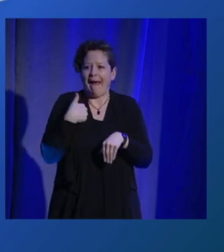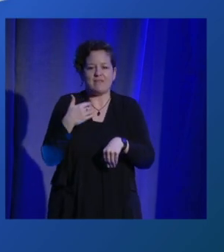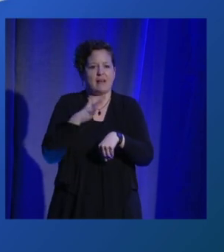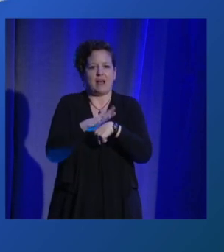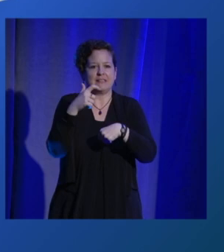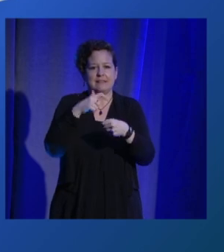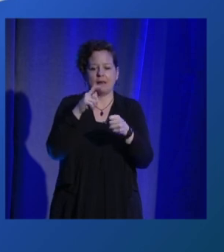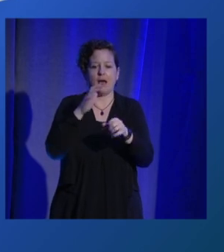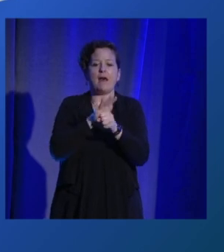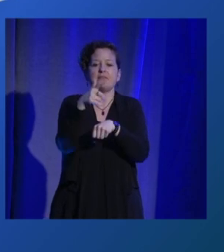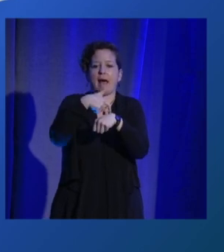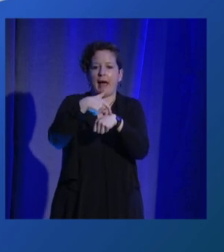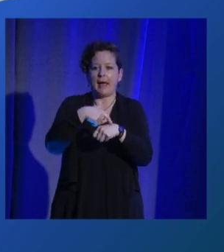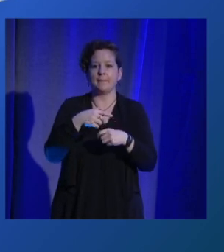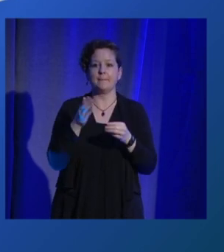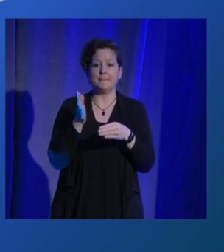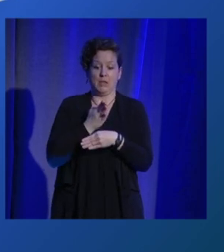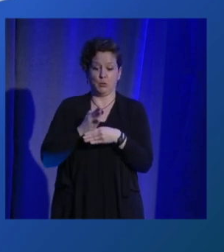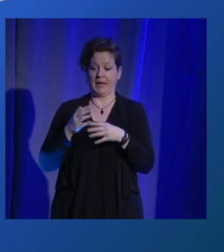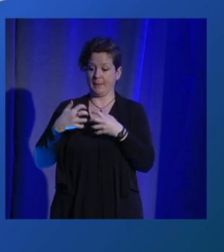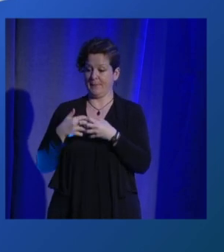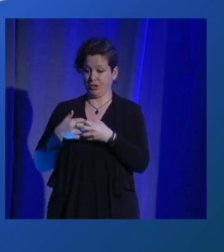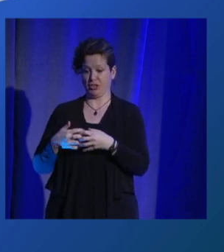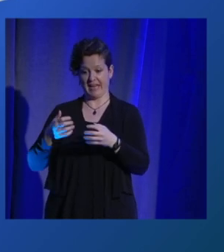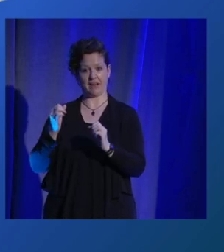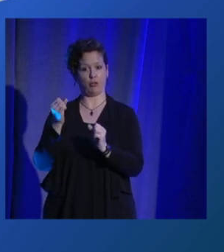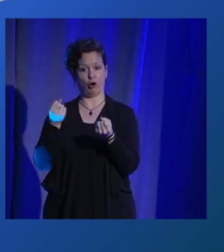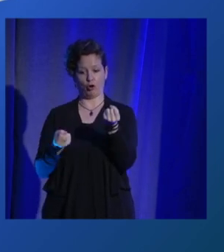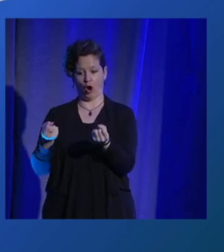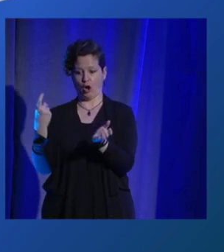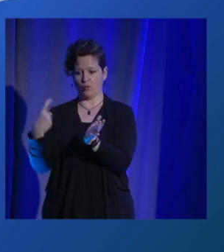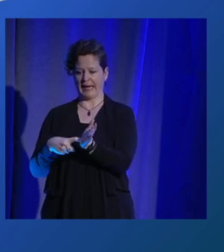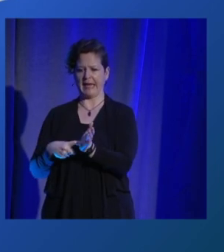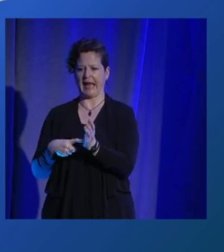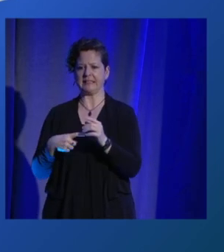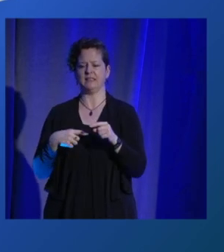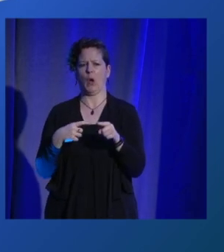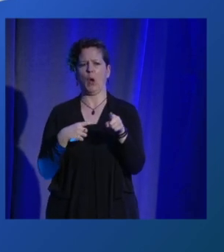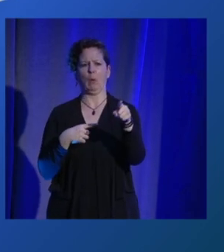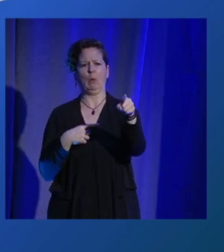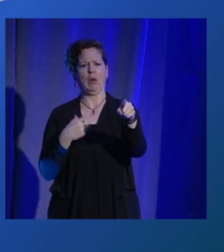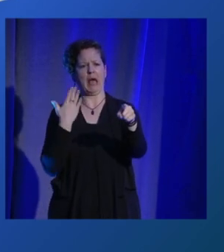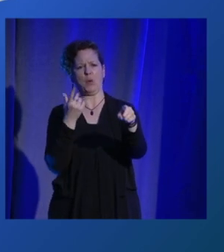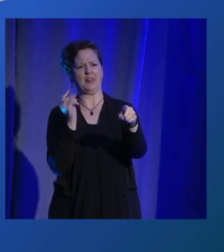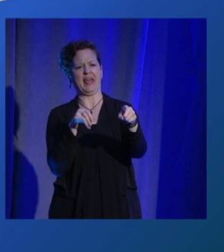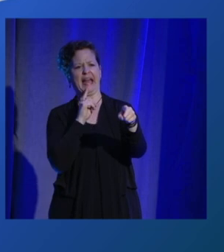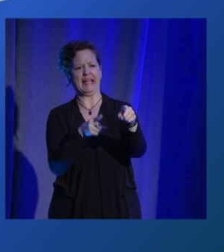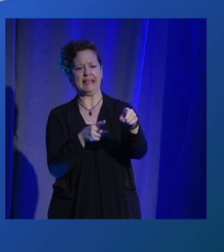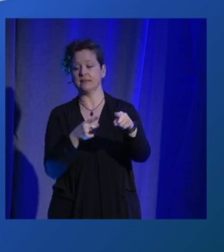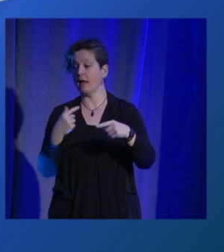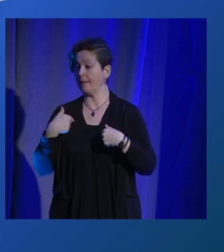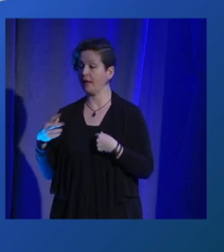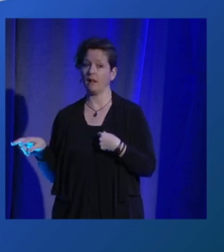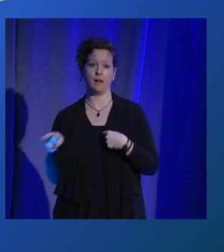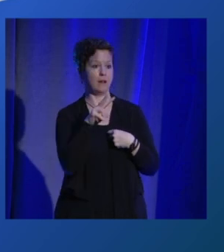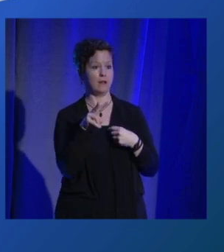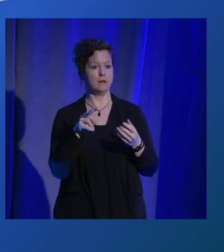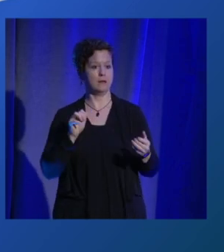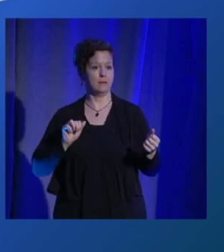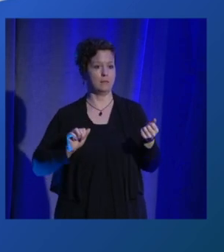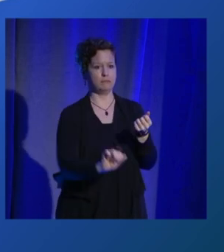goes I don't know what the hell is going on to when you're paying attention you're already dead so that human UI